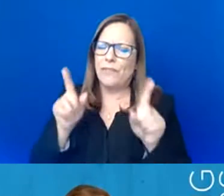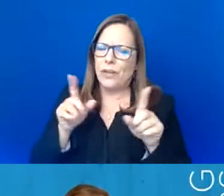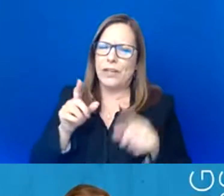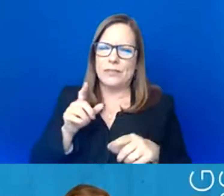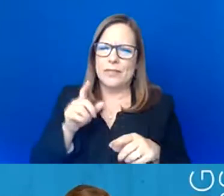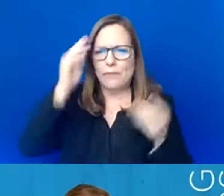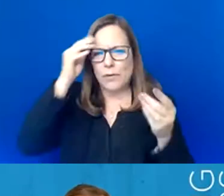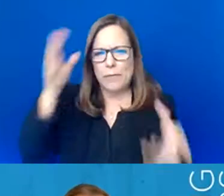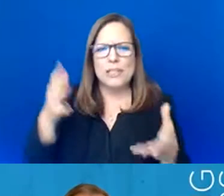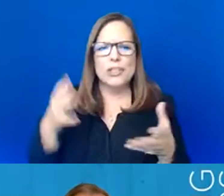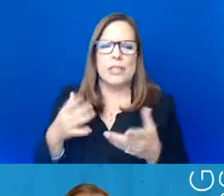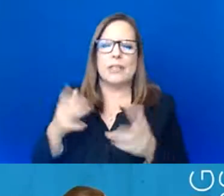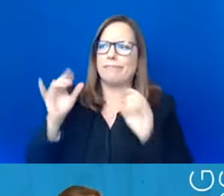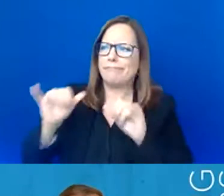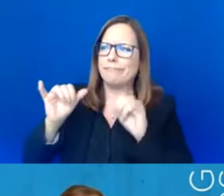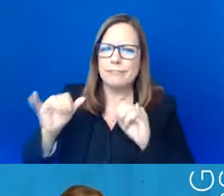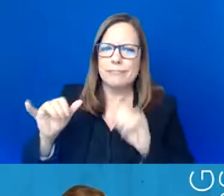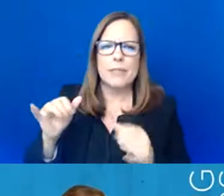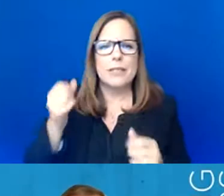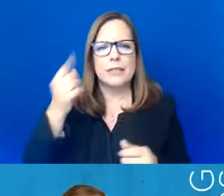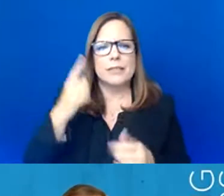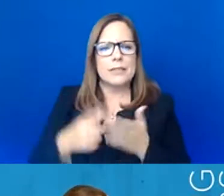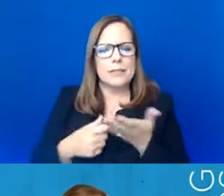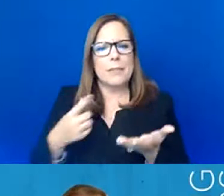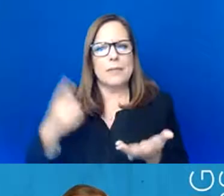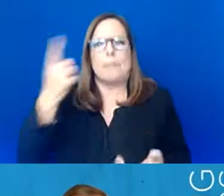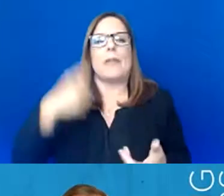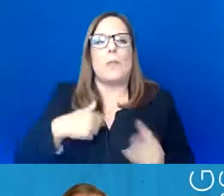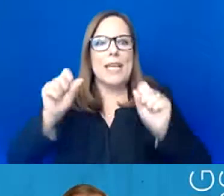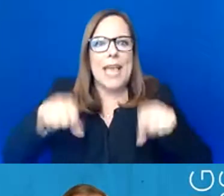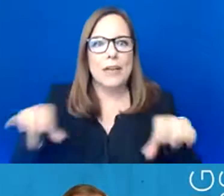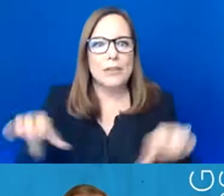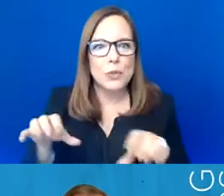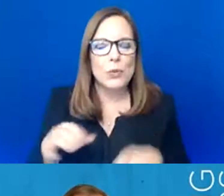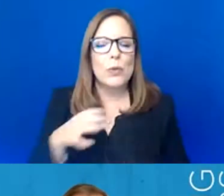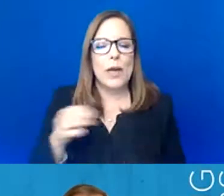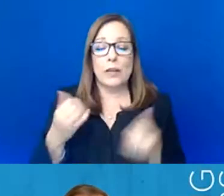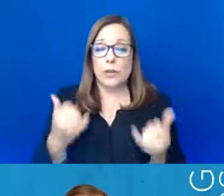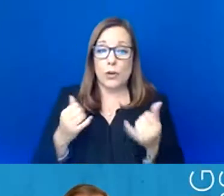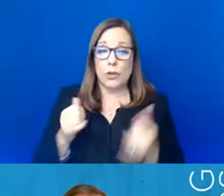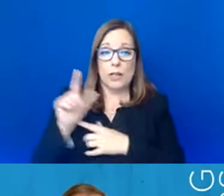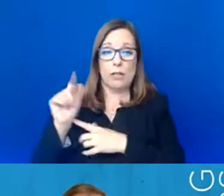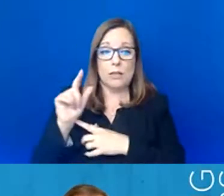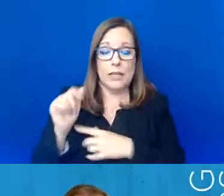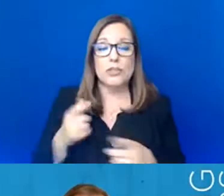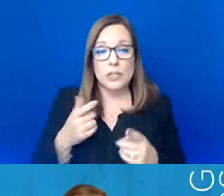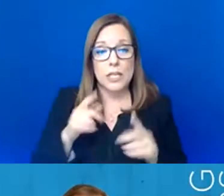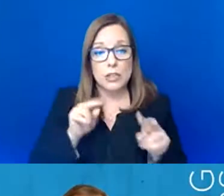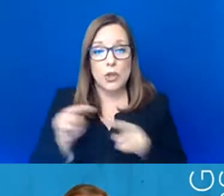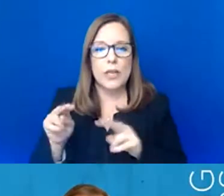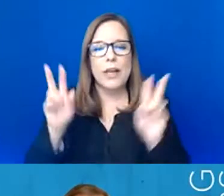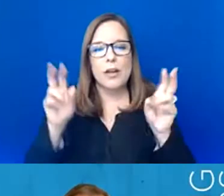is something that can be done. And we know actually that Los Angeles is currently looking at doing shallow